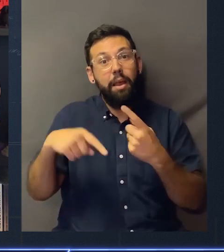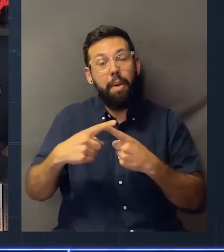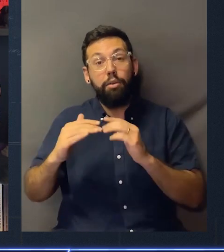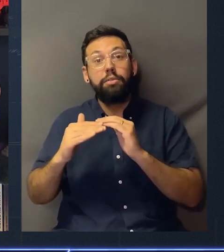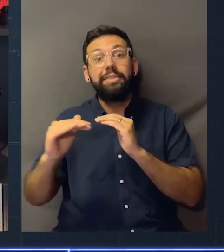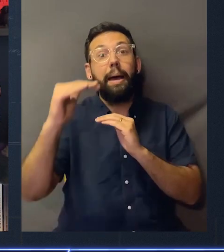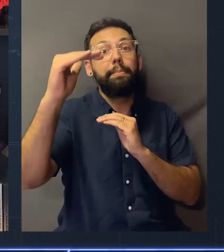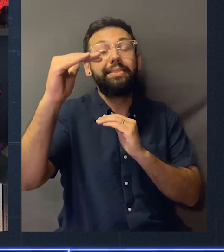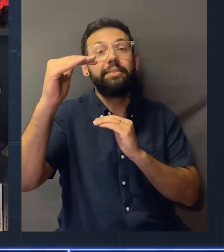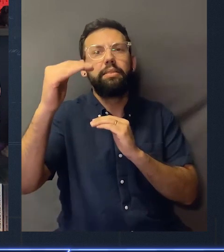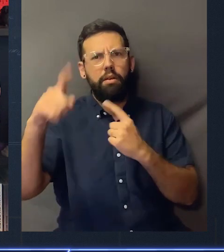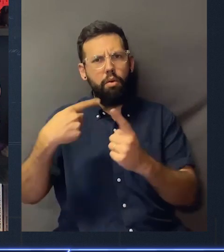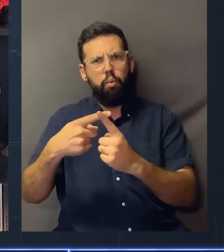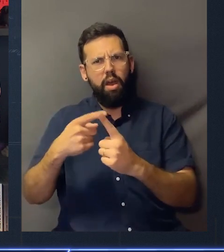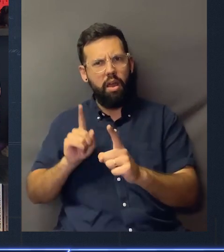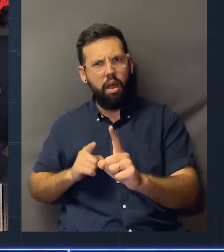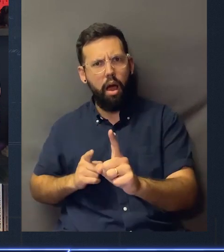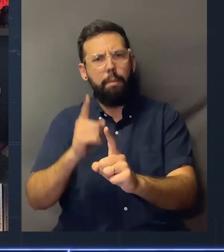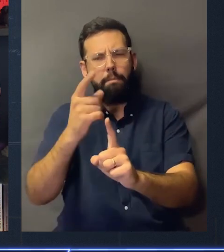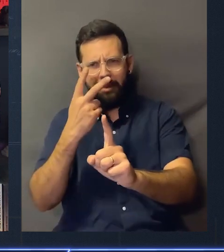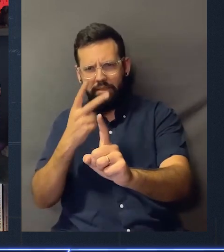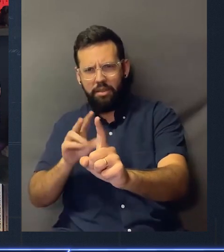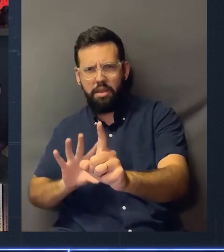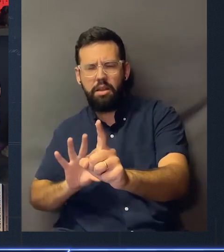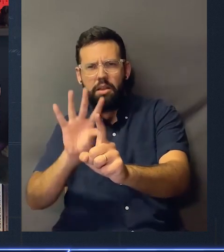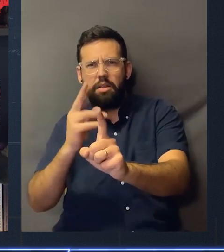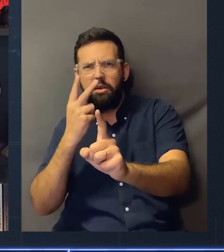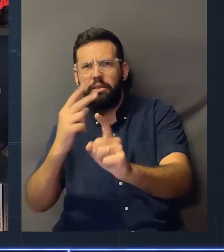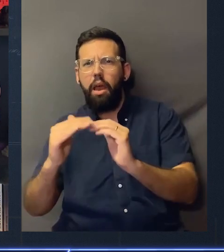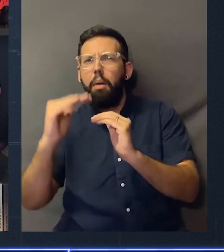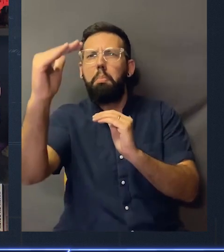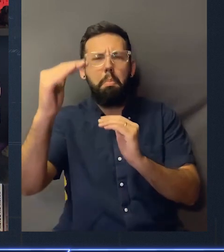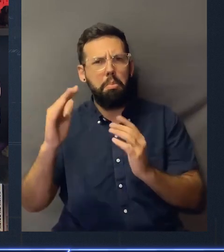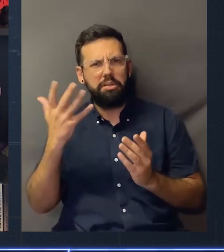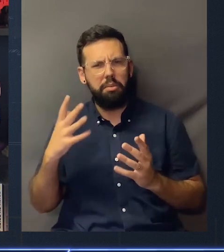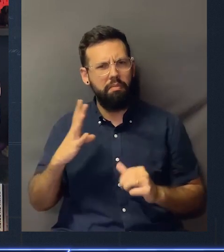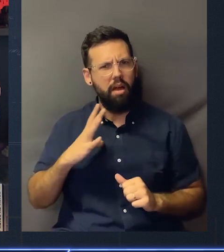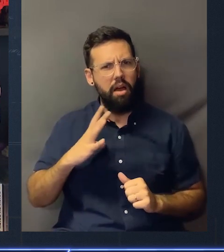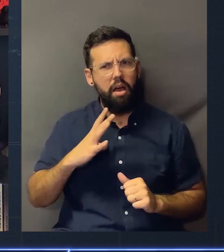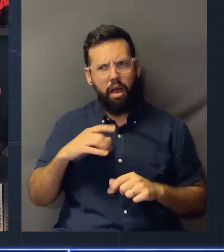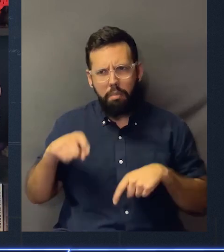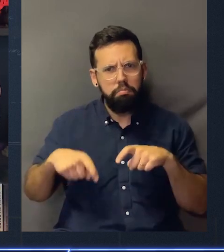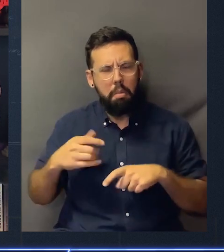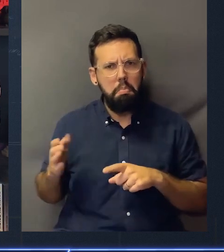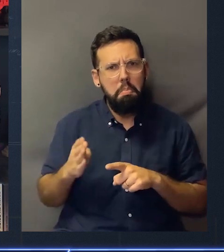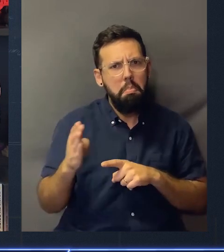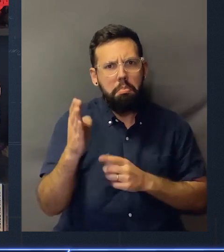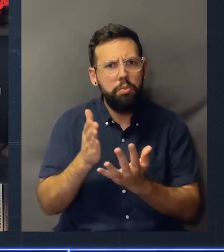they didn't look all that scary on the way up. It was just, we're just kind of pushing our way up these stairs. Not a really big